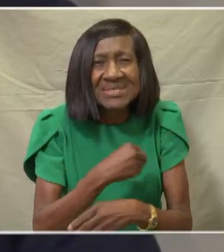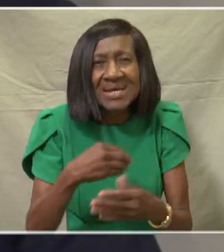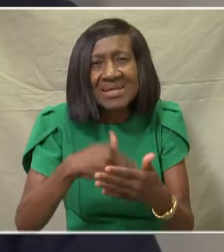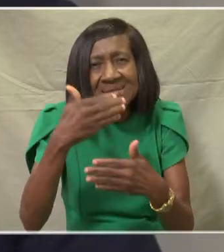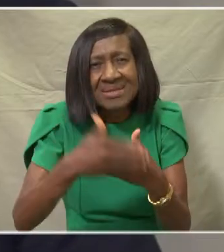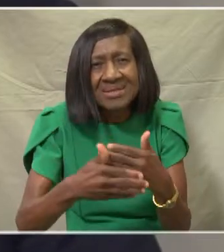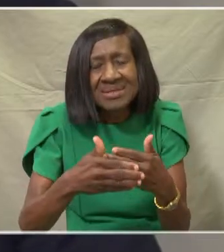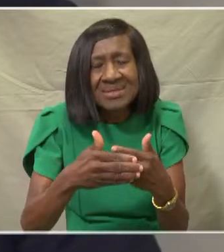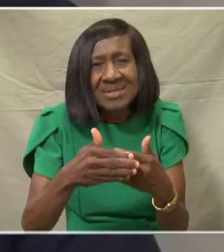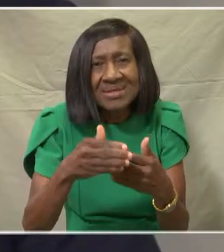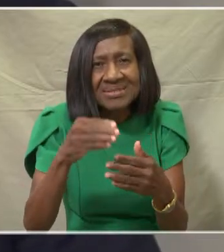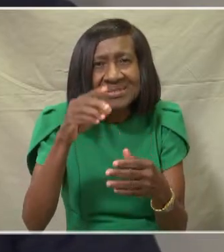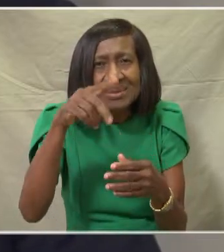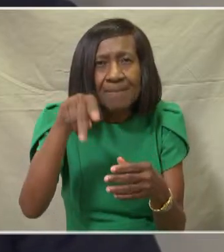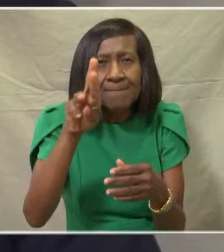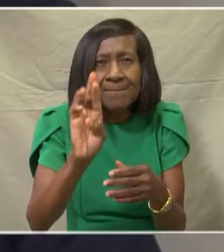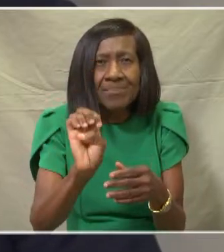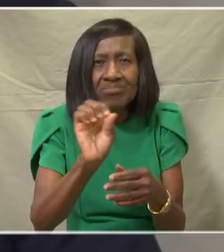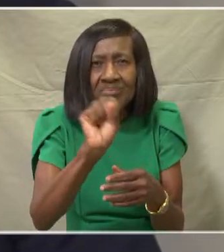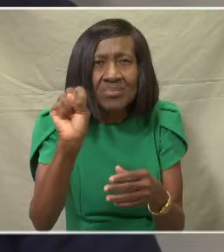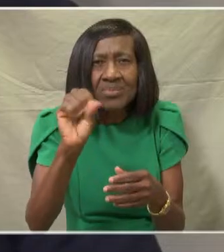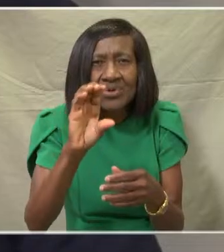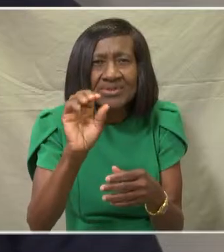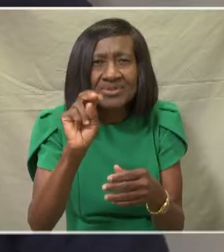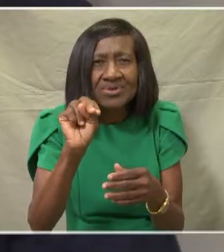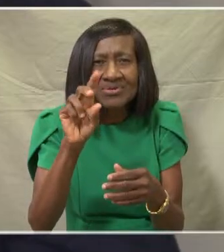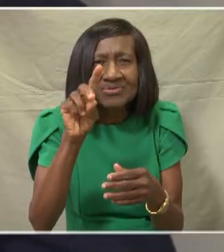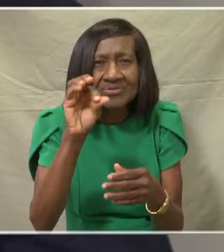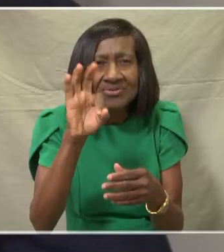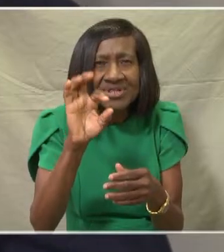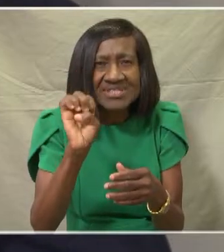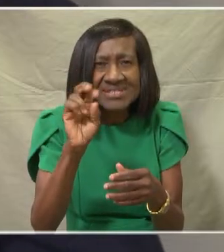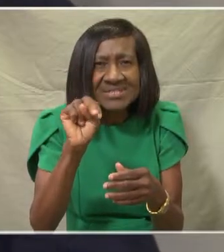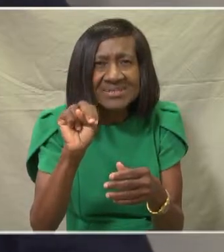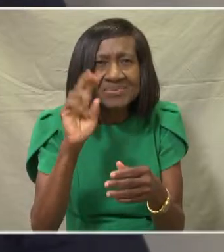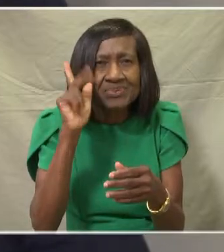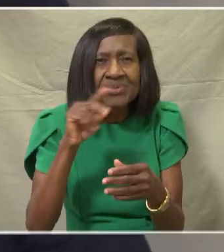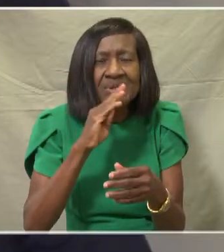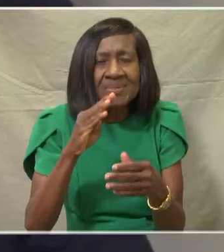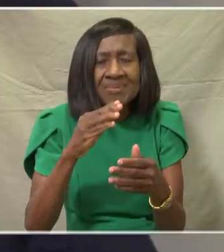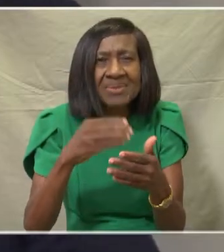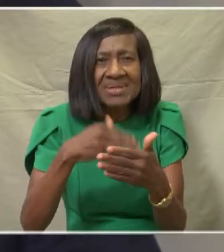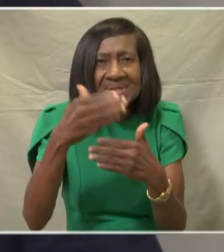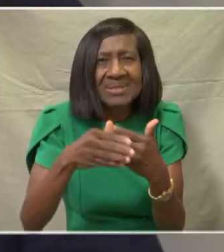our preliminary reports, and we hope to see you all there as well. So with that, unless anyone